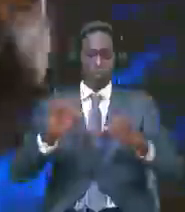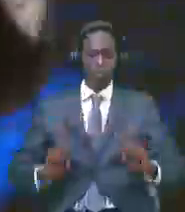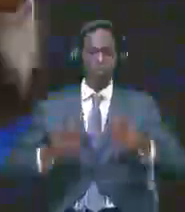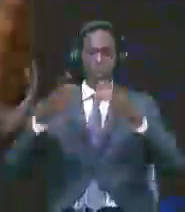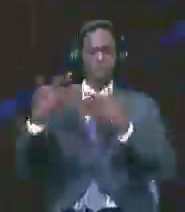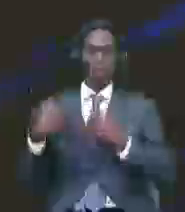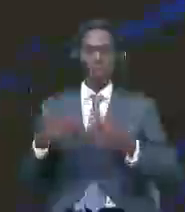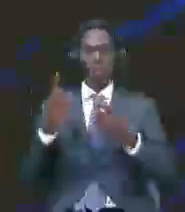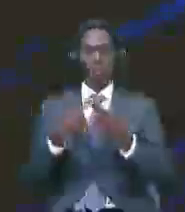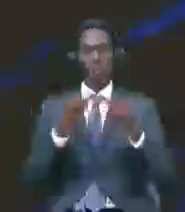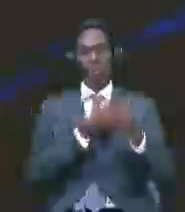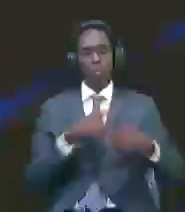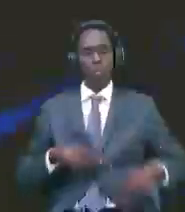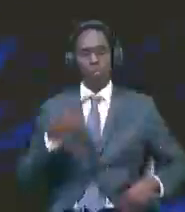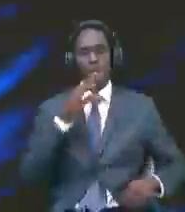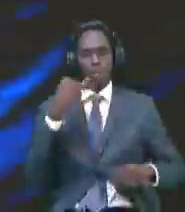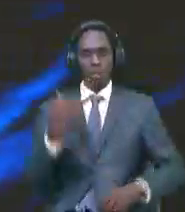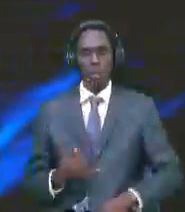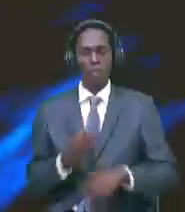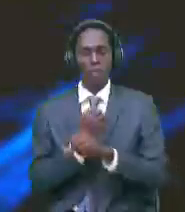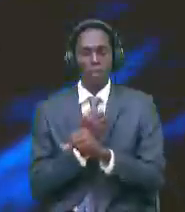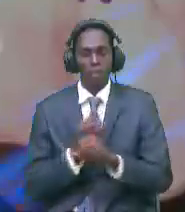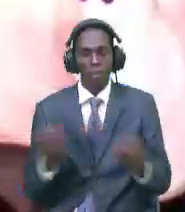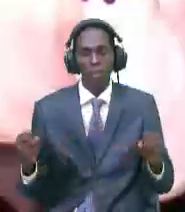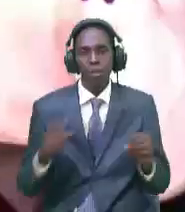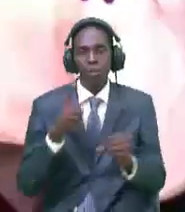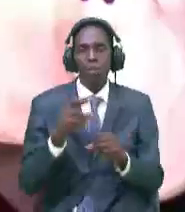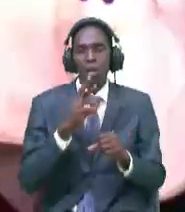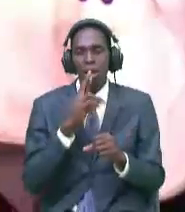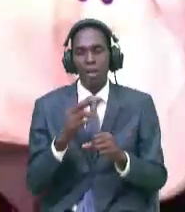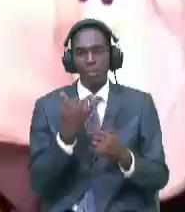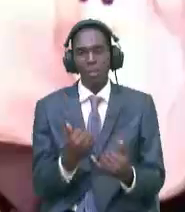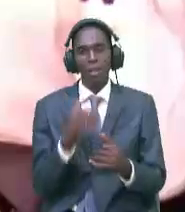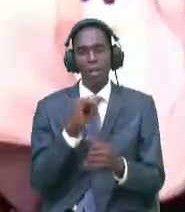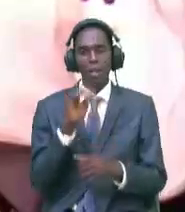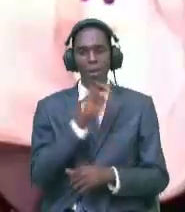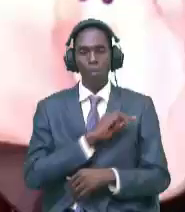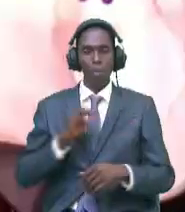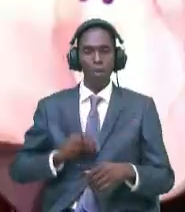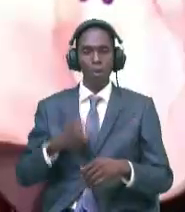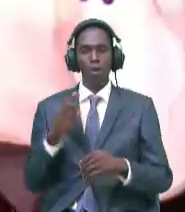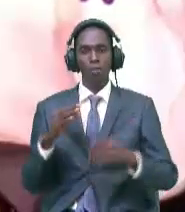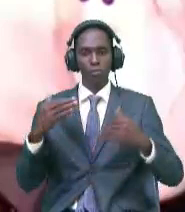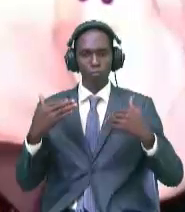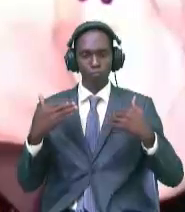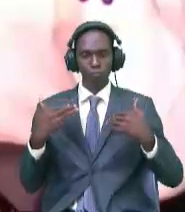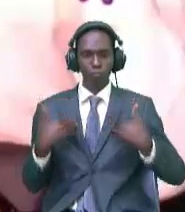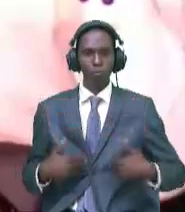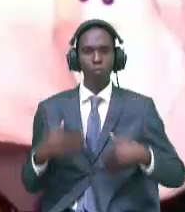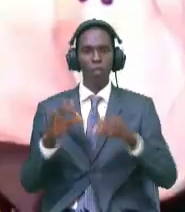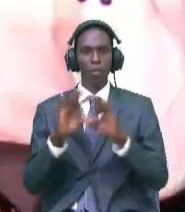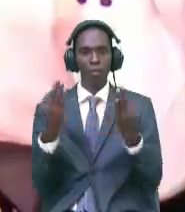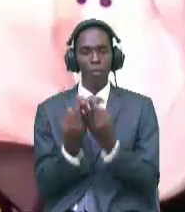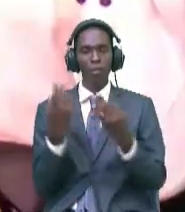now a child of God, you are saved, and you are a member of the body of Christ, real